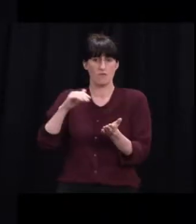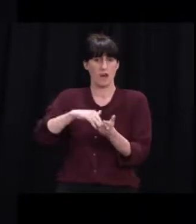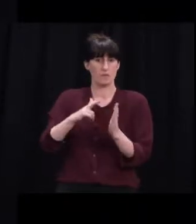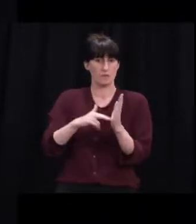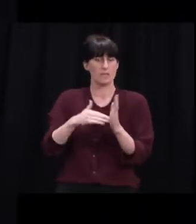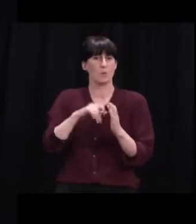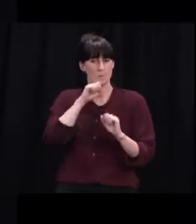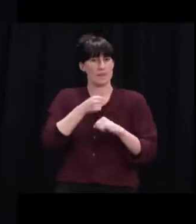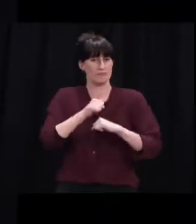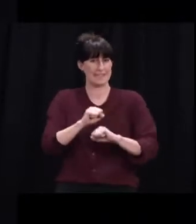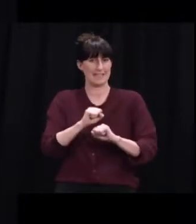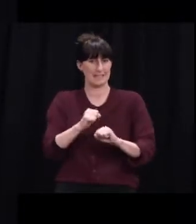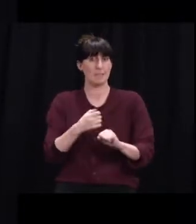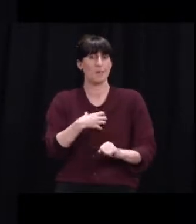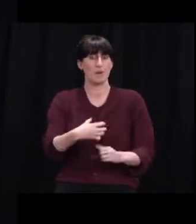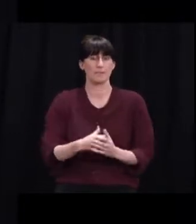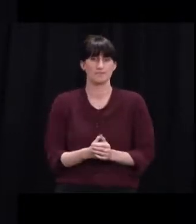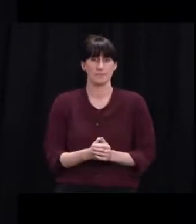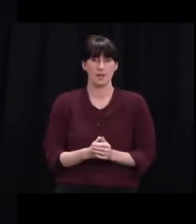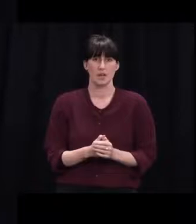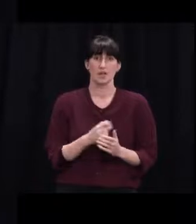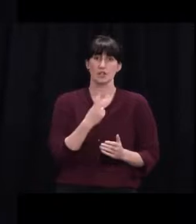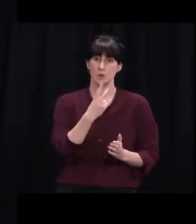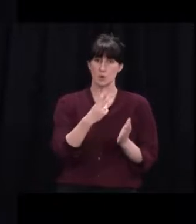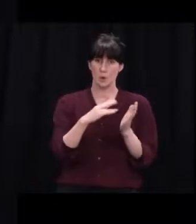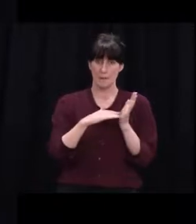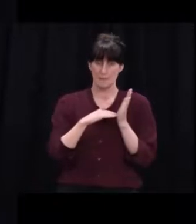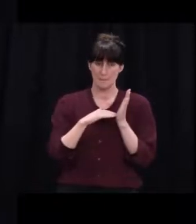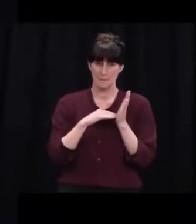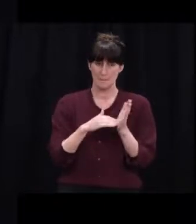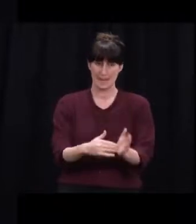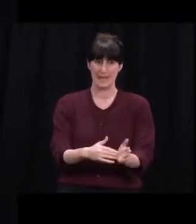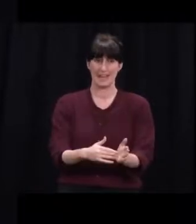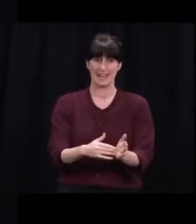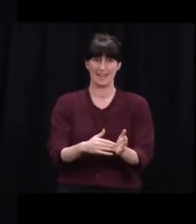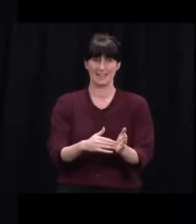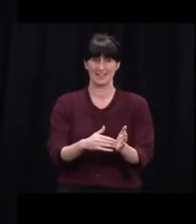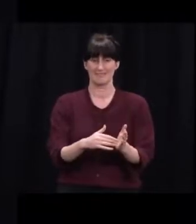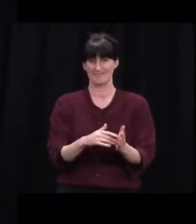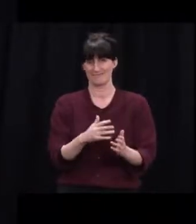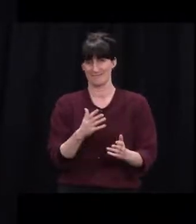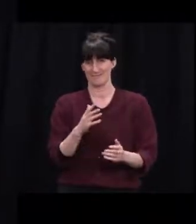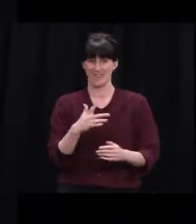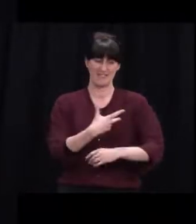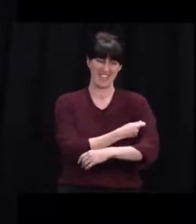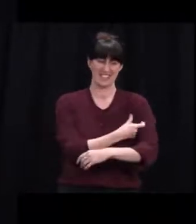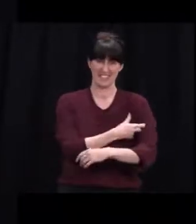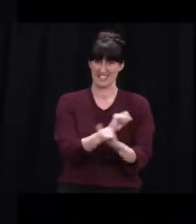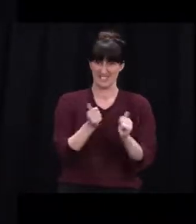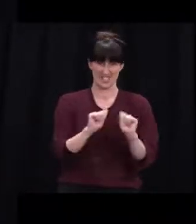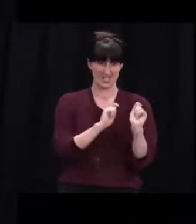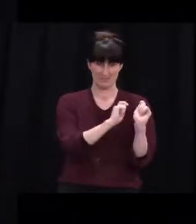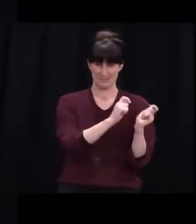border requirements and strengthen our protections against COVID-19. To quickly remind you of the daily numbers,